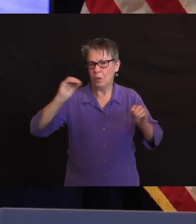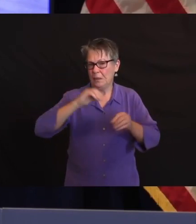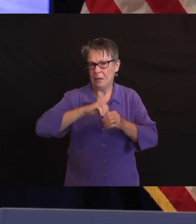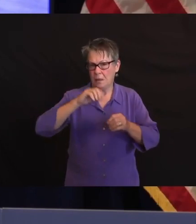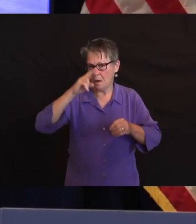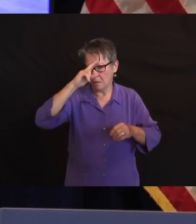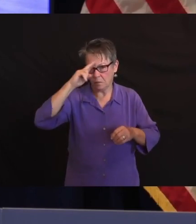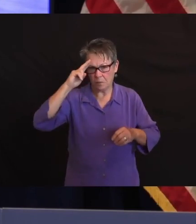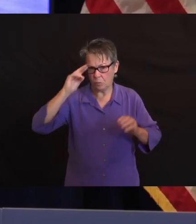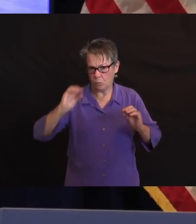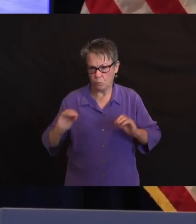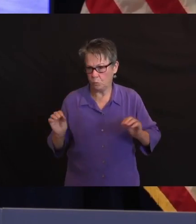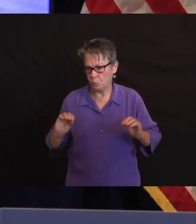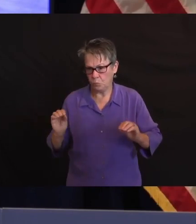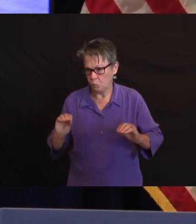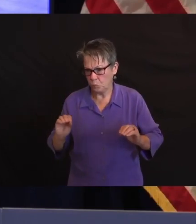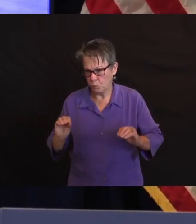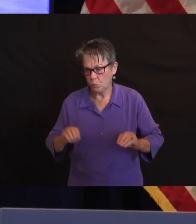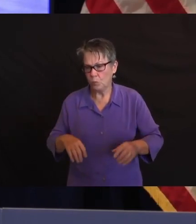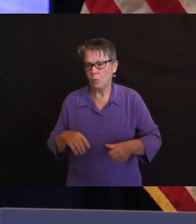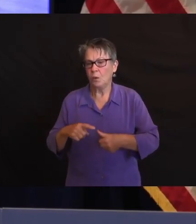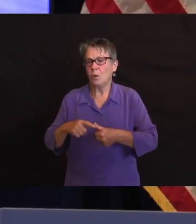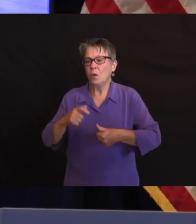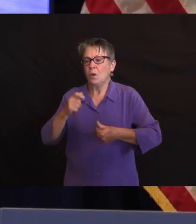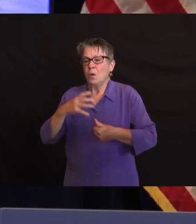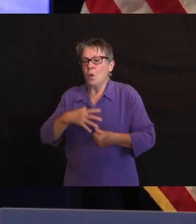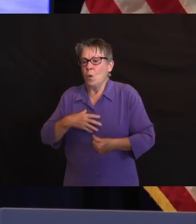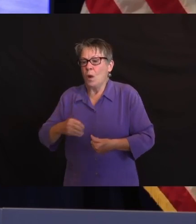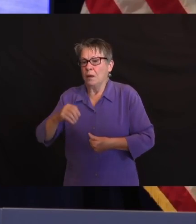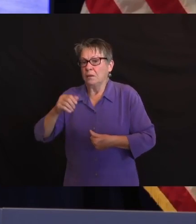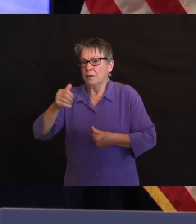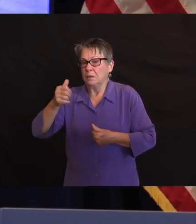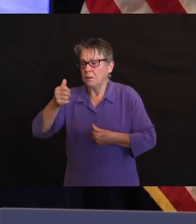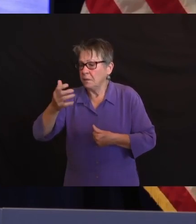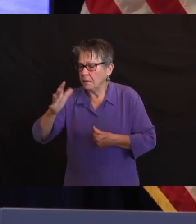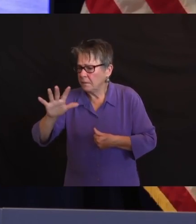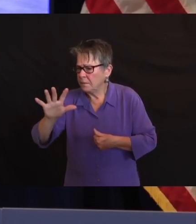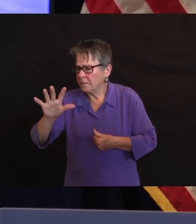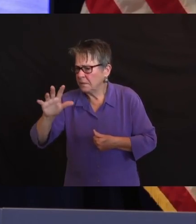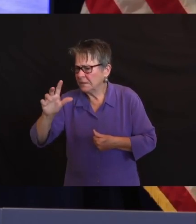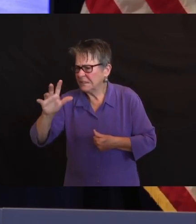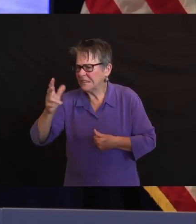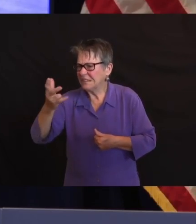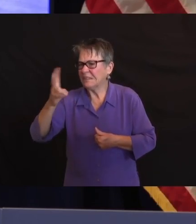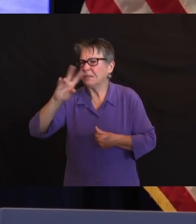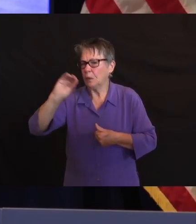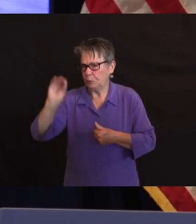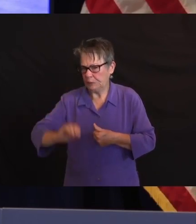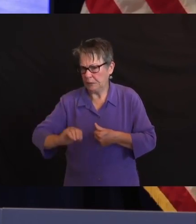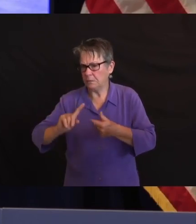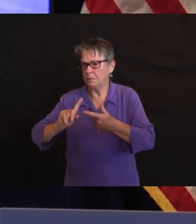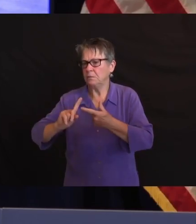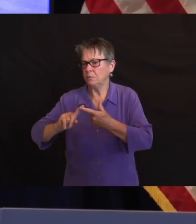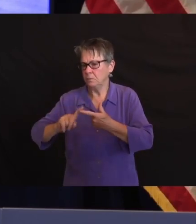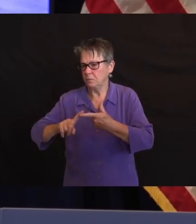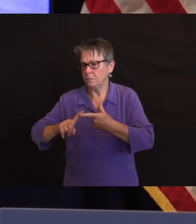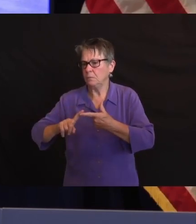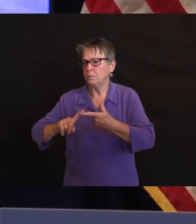17%, black 35%, Hispanic 39%, Asian 6%, and other